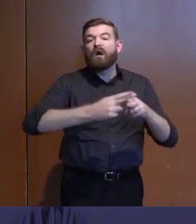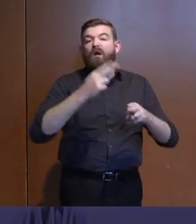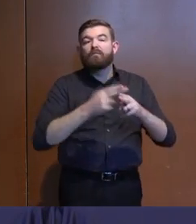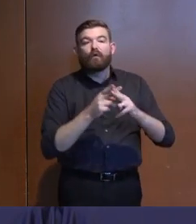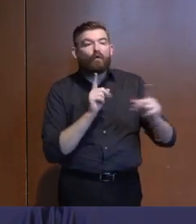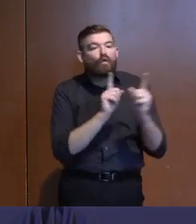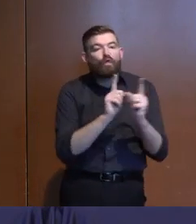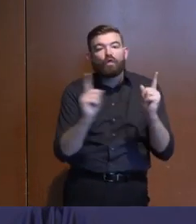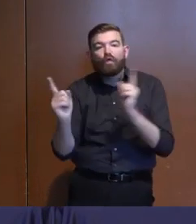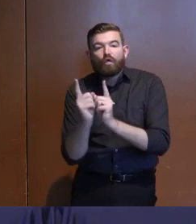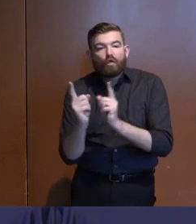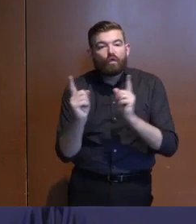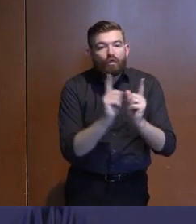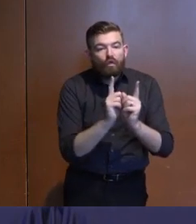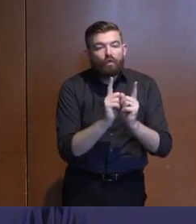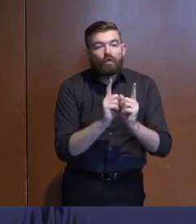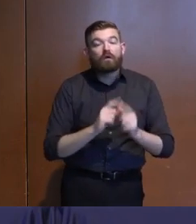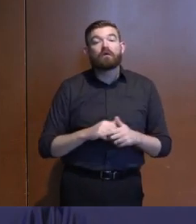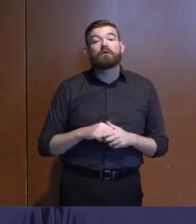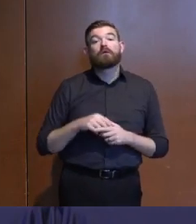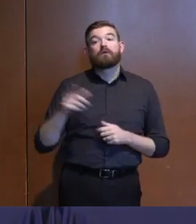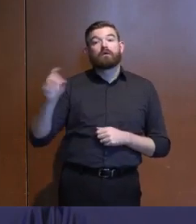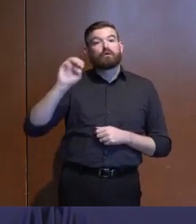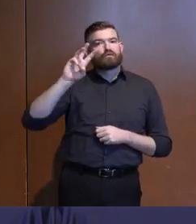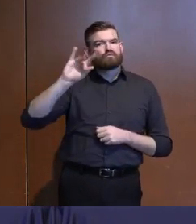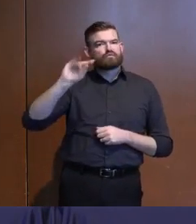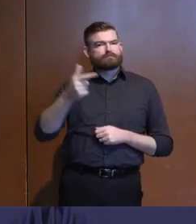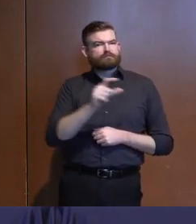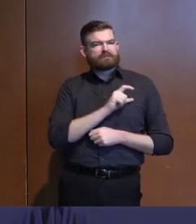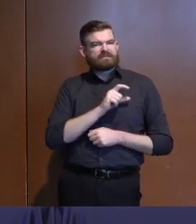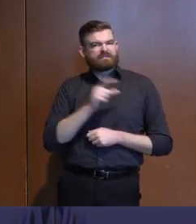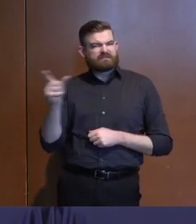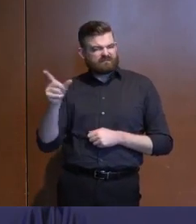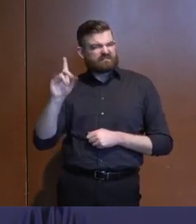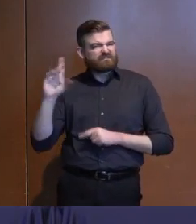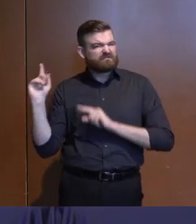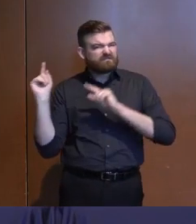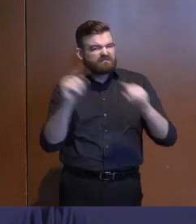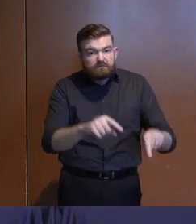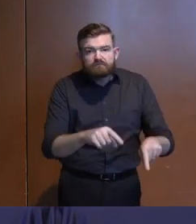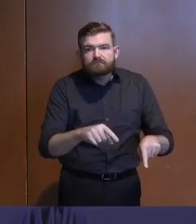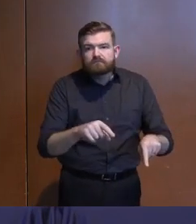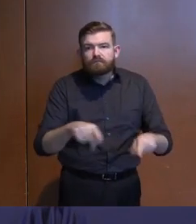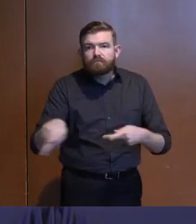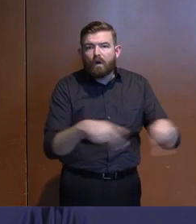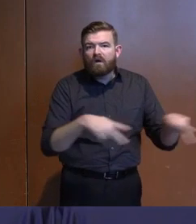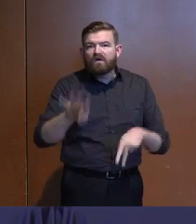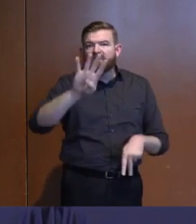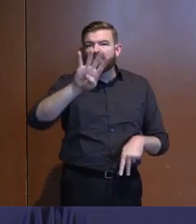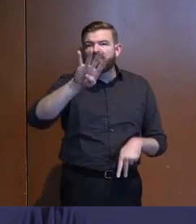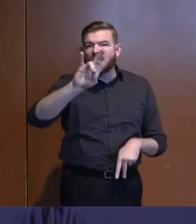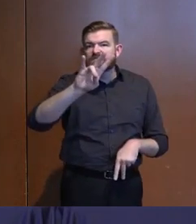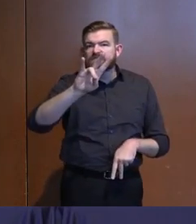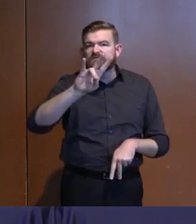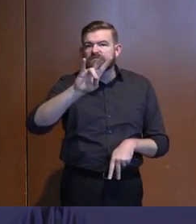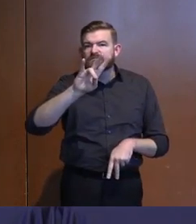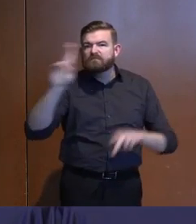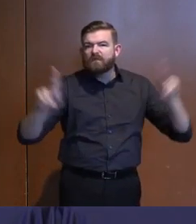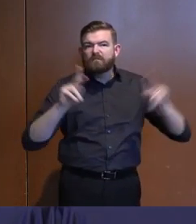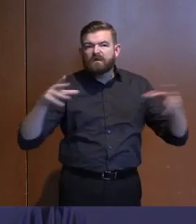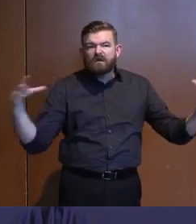Police broke up a party with 47 people, including a DJ, crammed into a